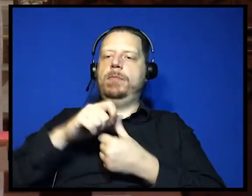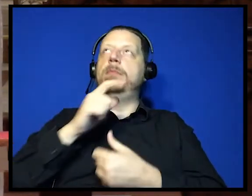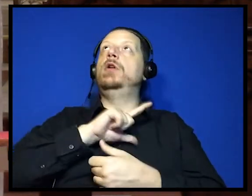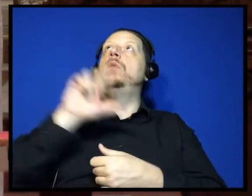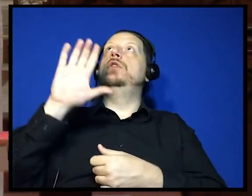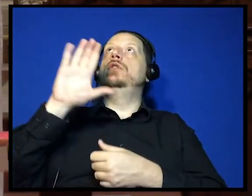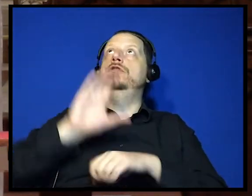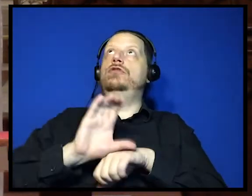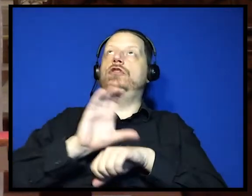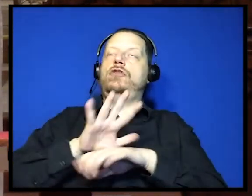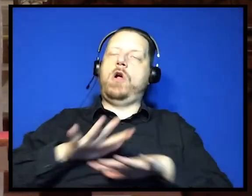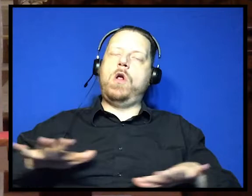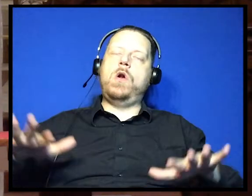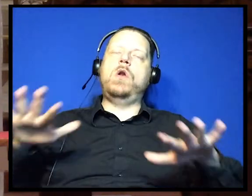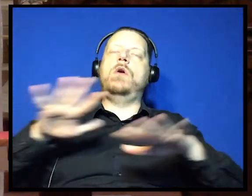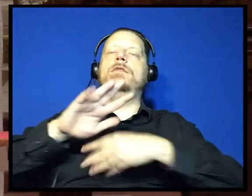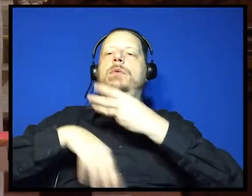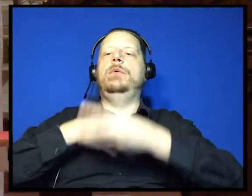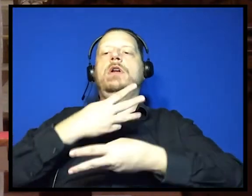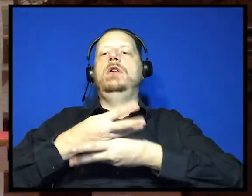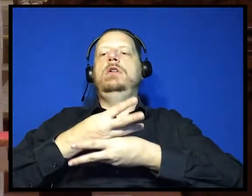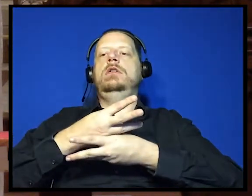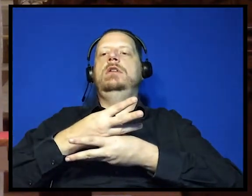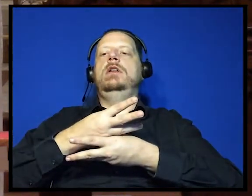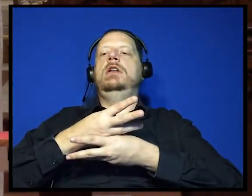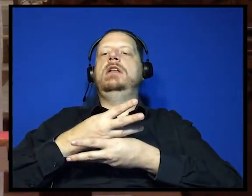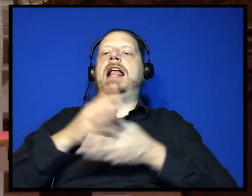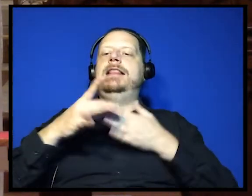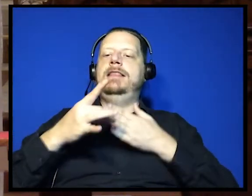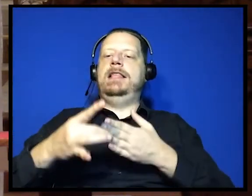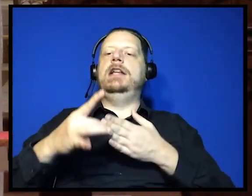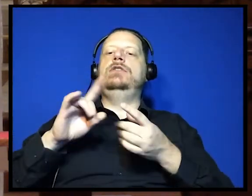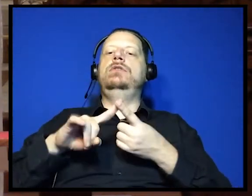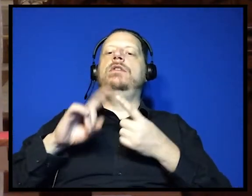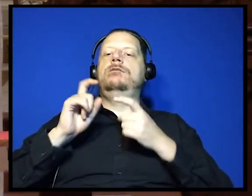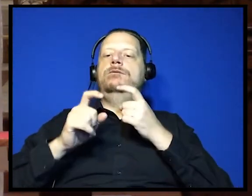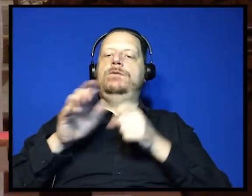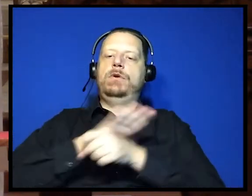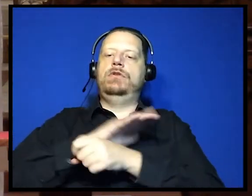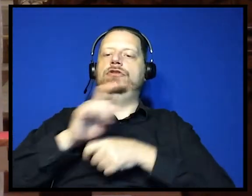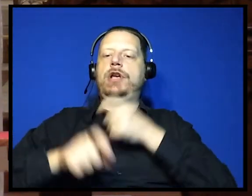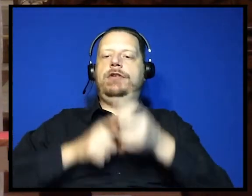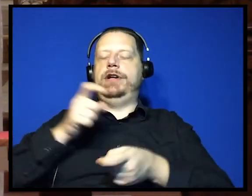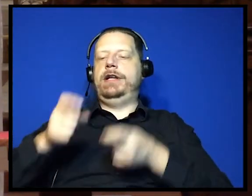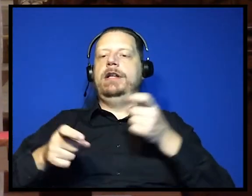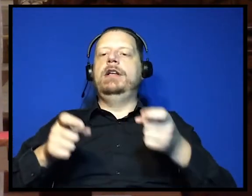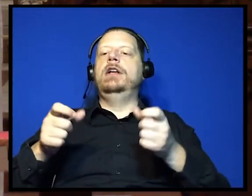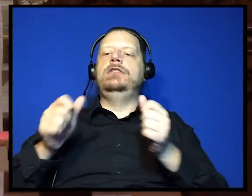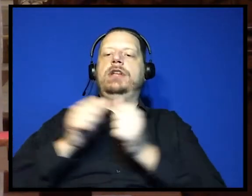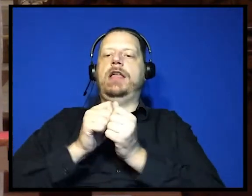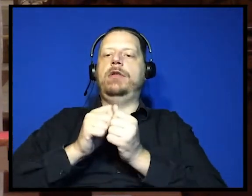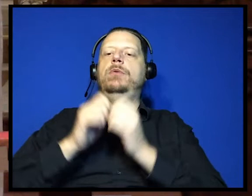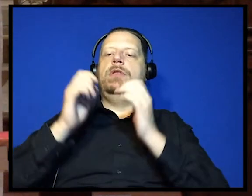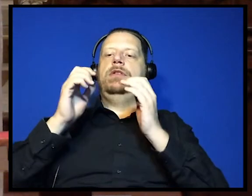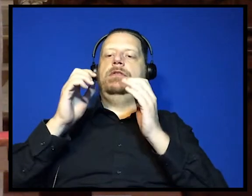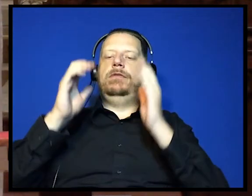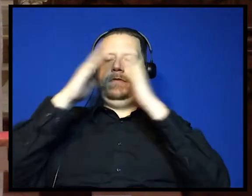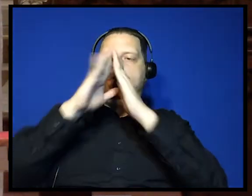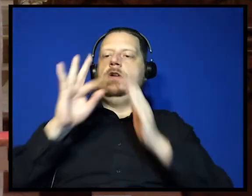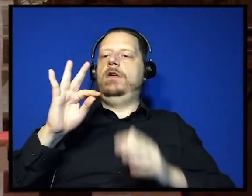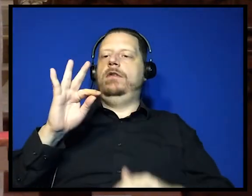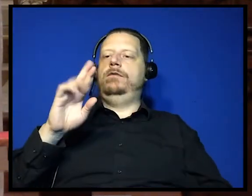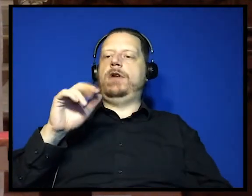Lord, your church spread throughout the world, and bring her to the fullness of charity, together with Francis our